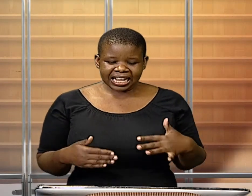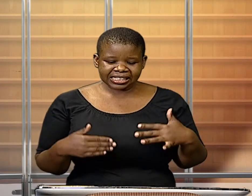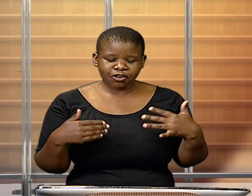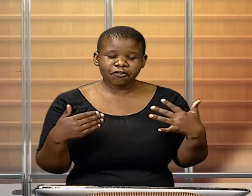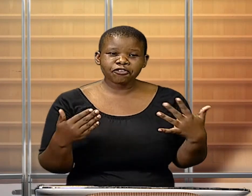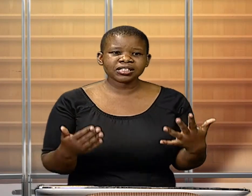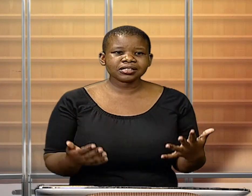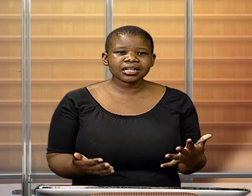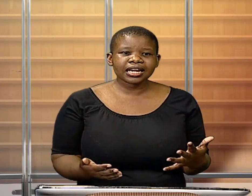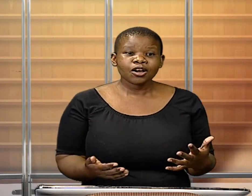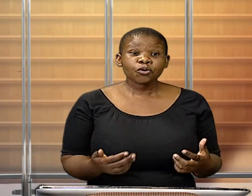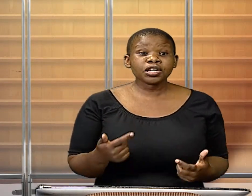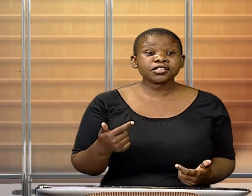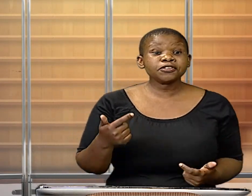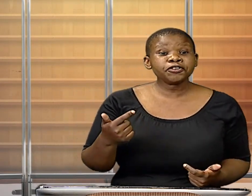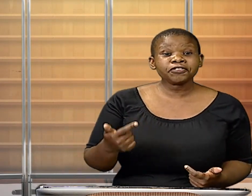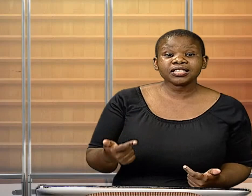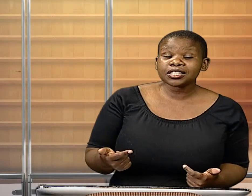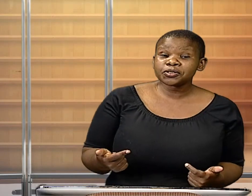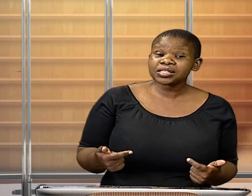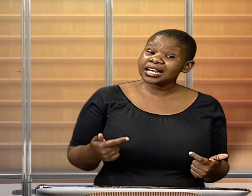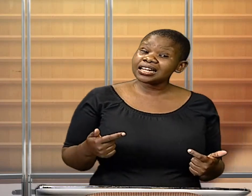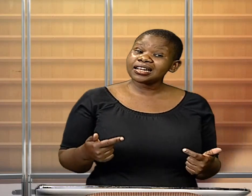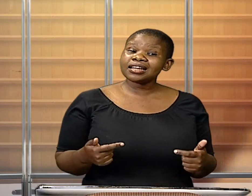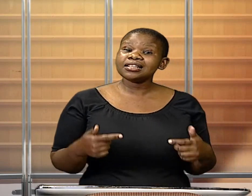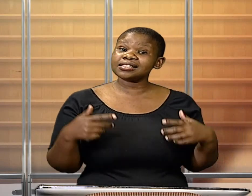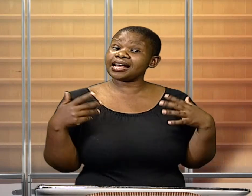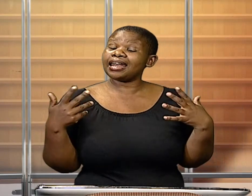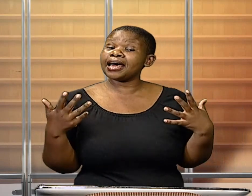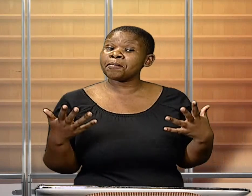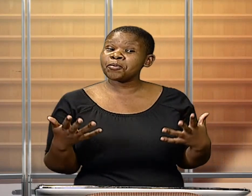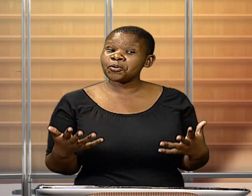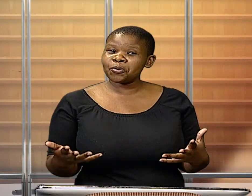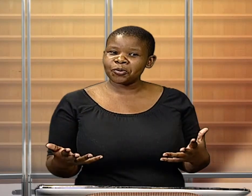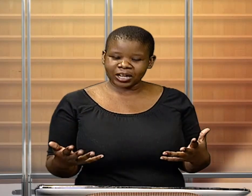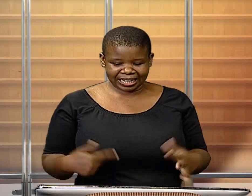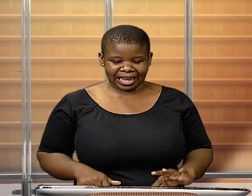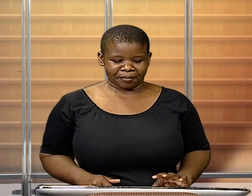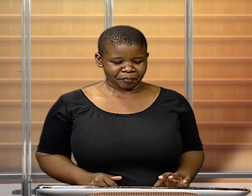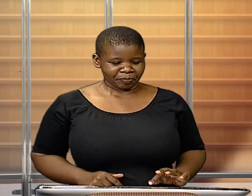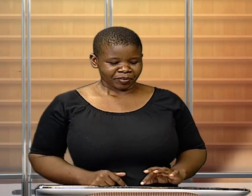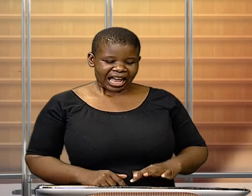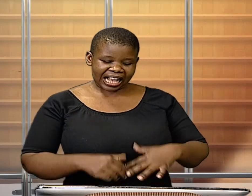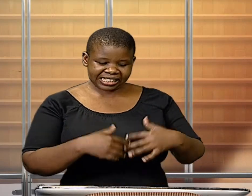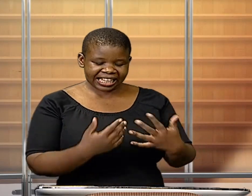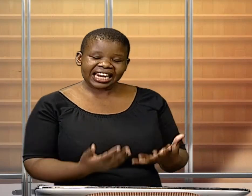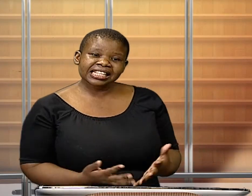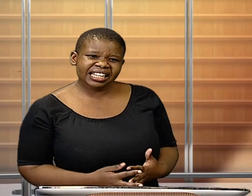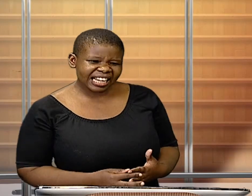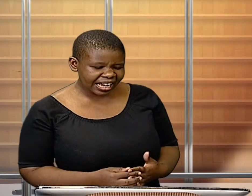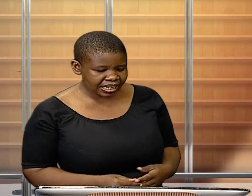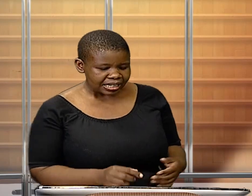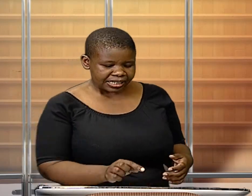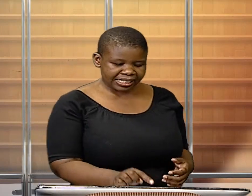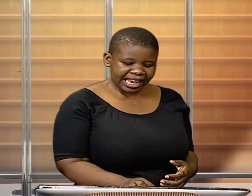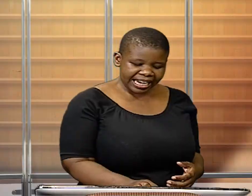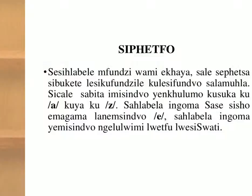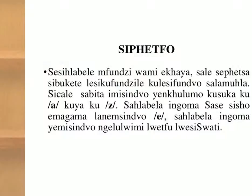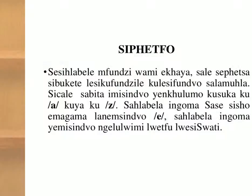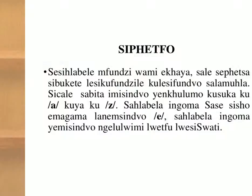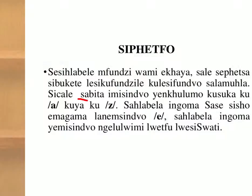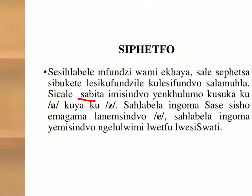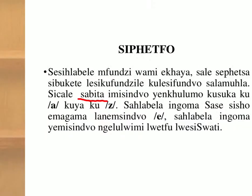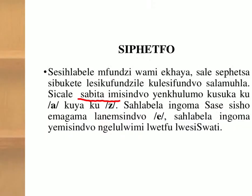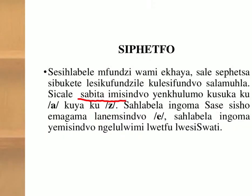wami lesikufunzile kulesifundo sethu sanini salamuhla. Sicale sendani